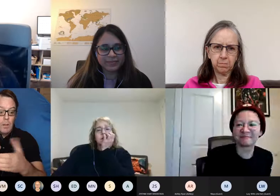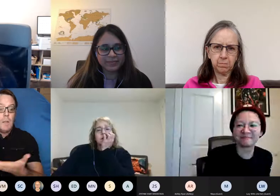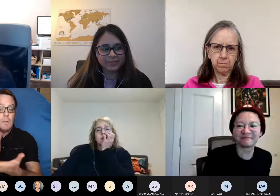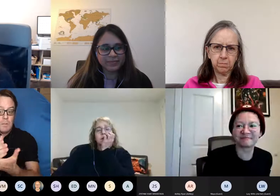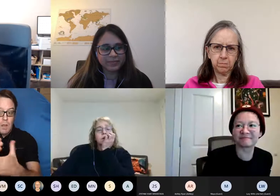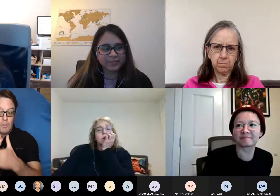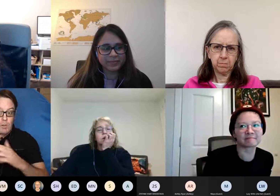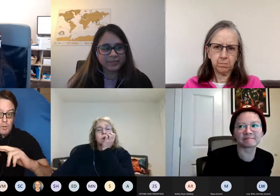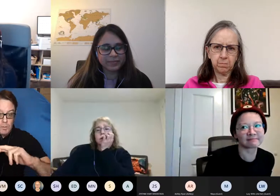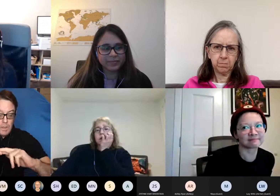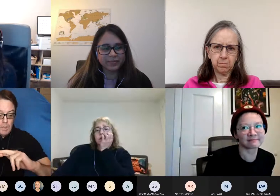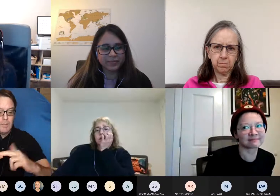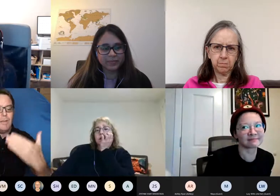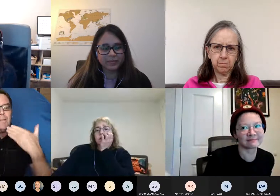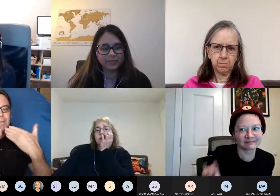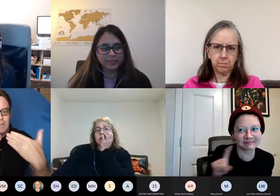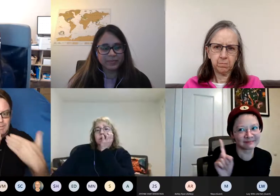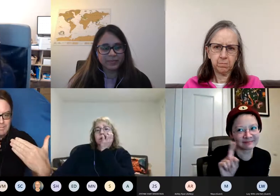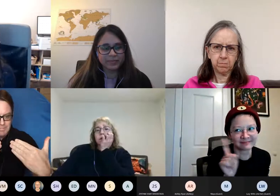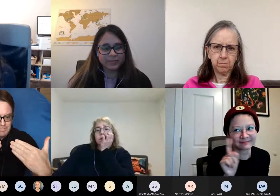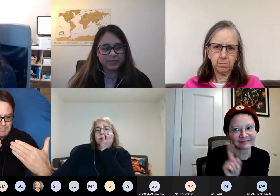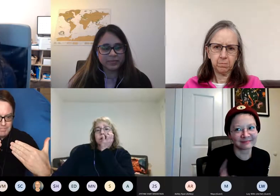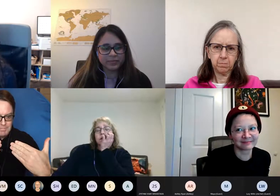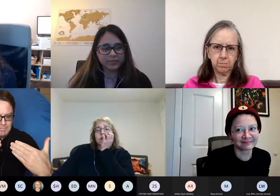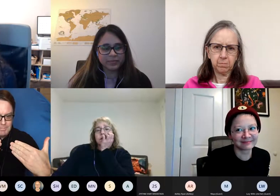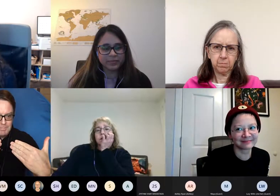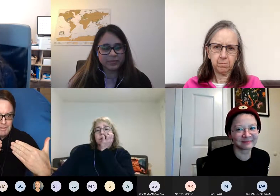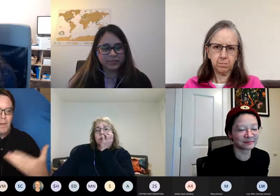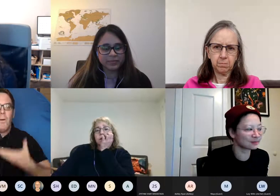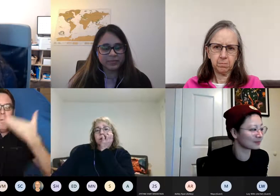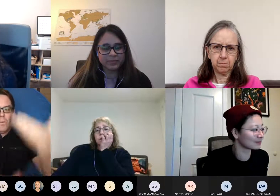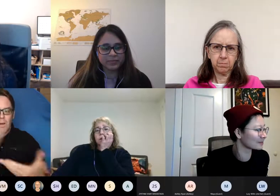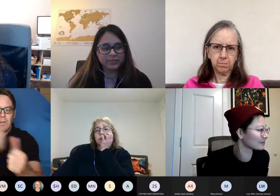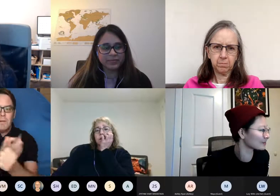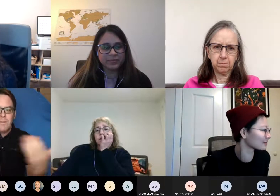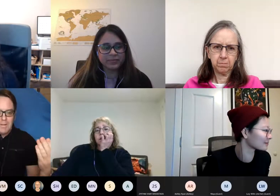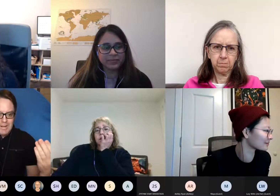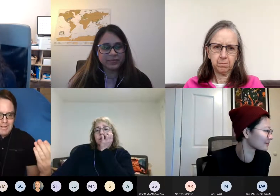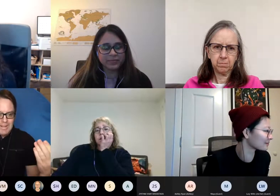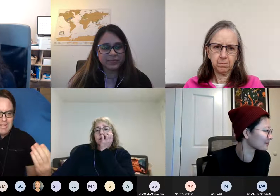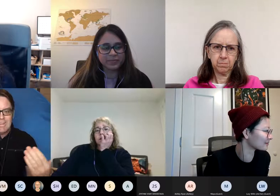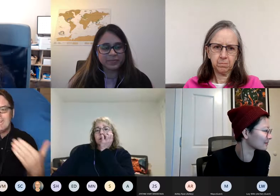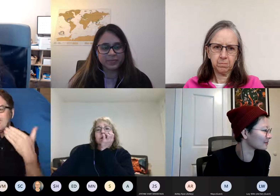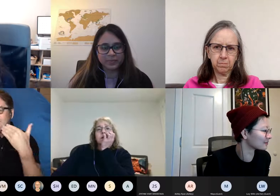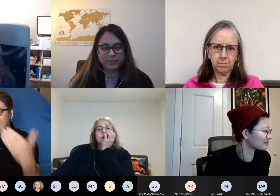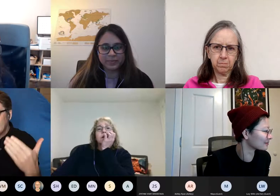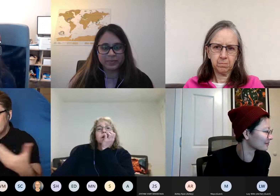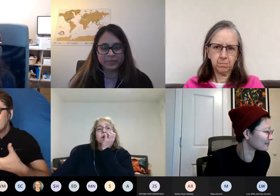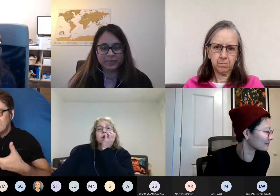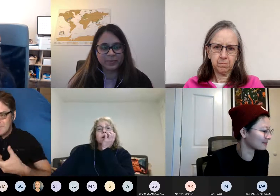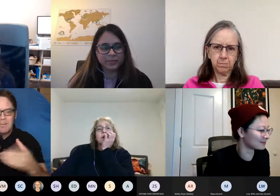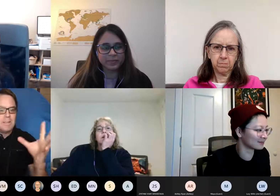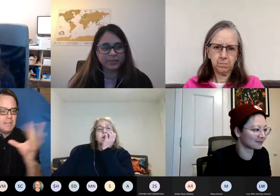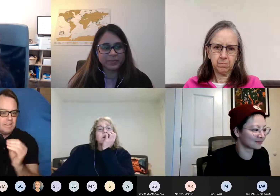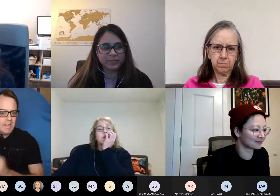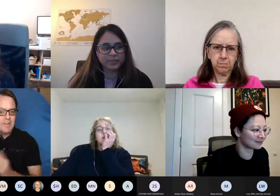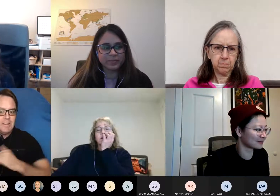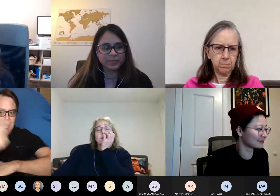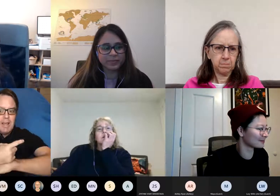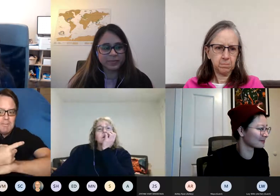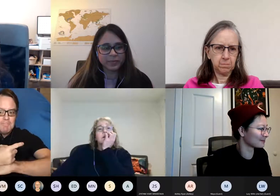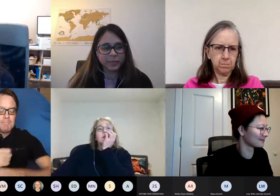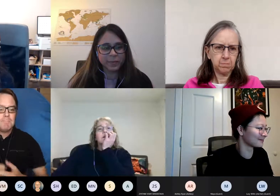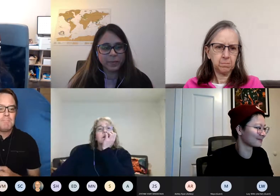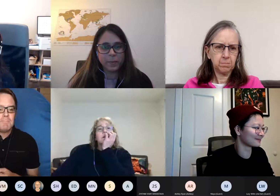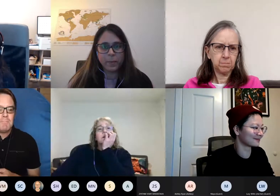you. All right. Welcome, everybody. Thank you very much for joining us today.